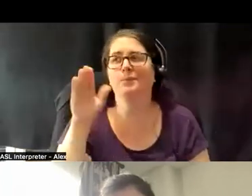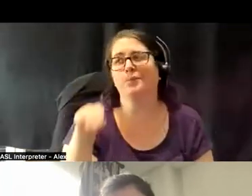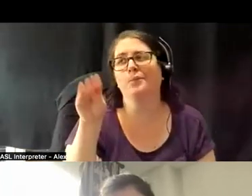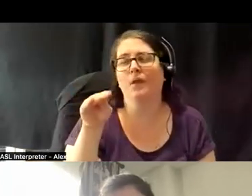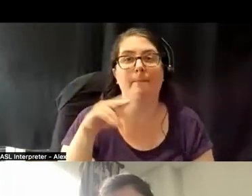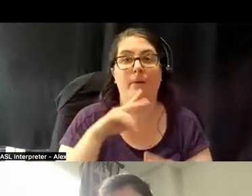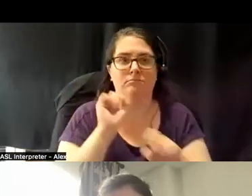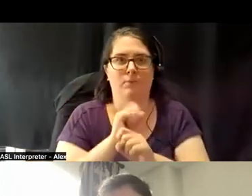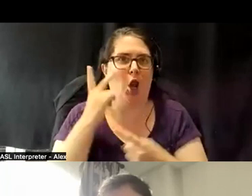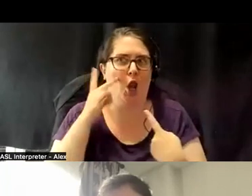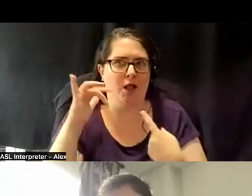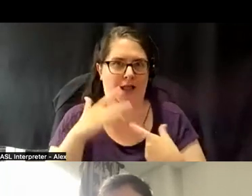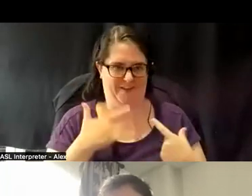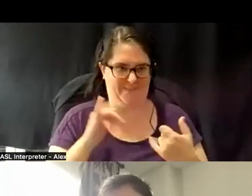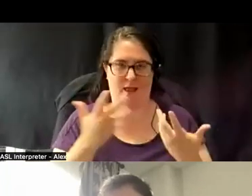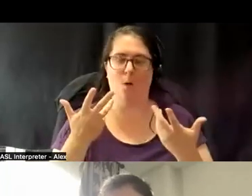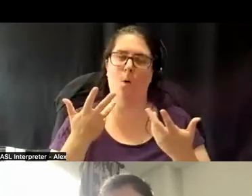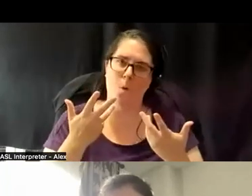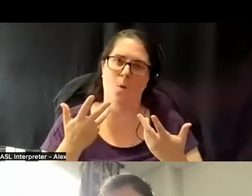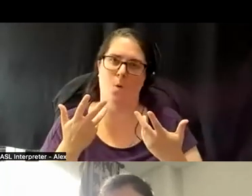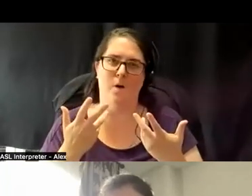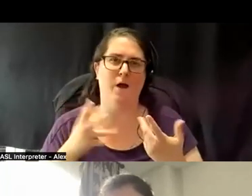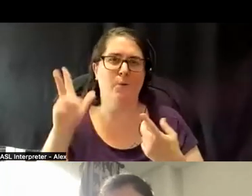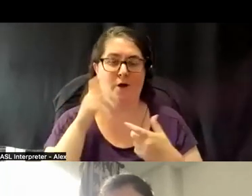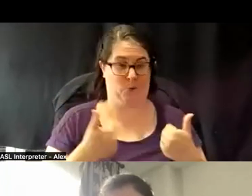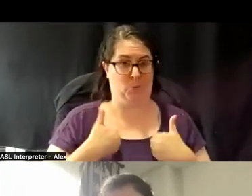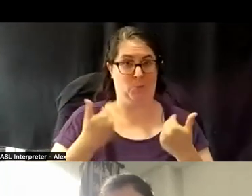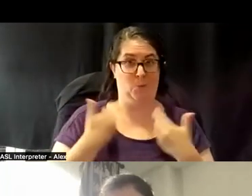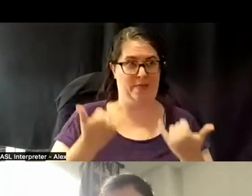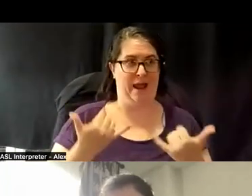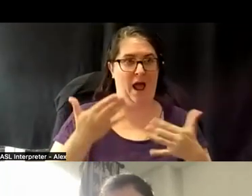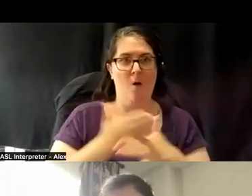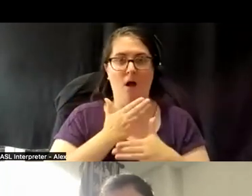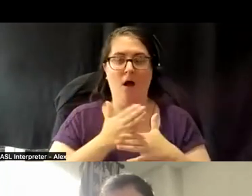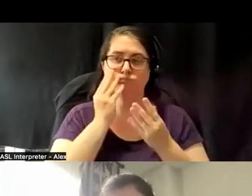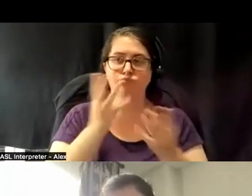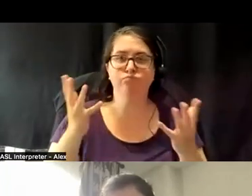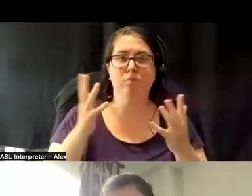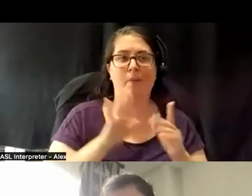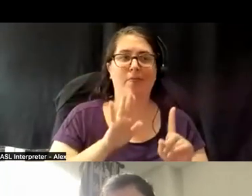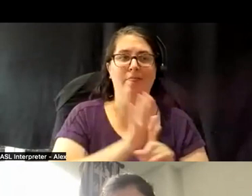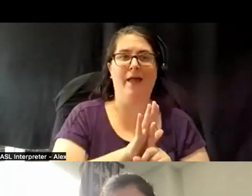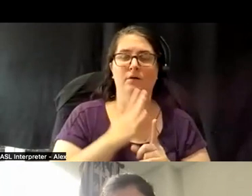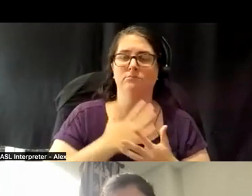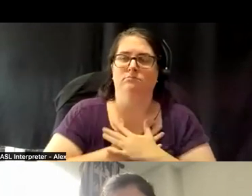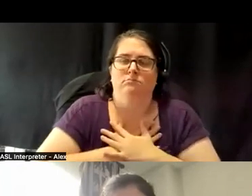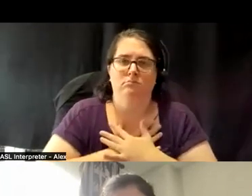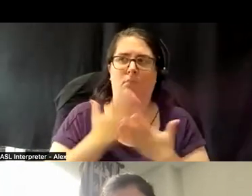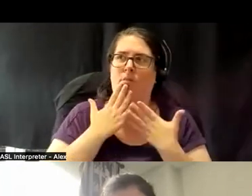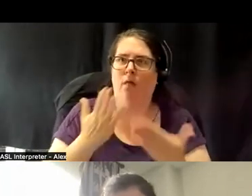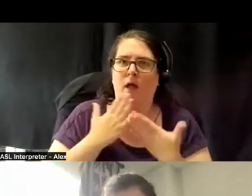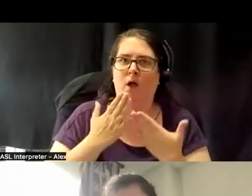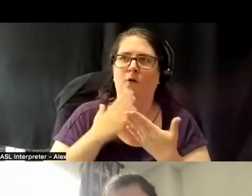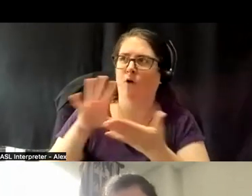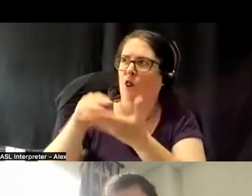in practice? And, you know, just to hear some of the things that our young people are sharing about their gratefulness of the